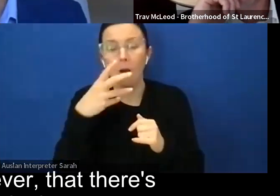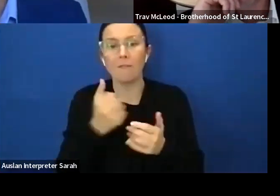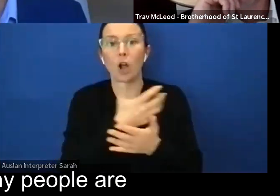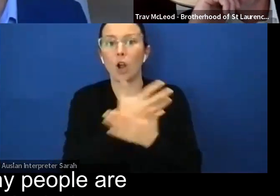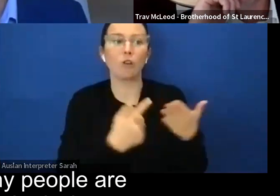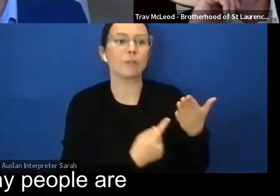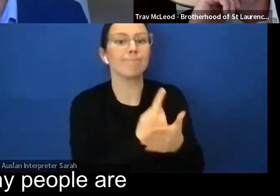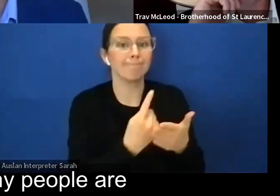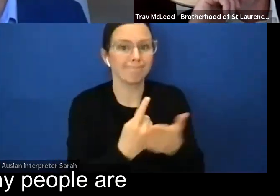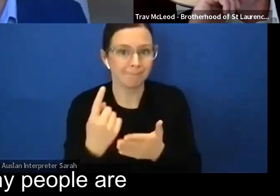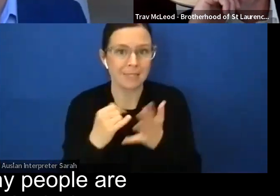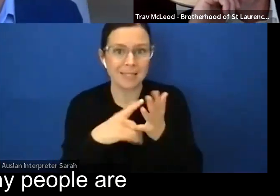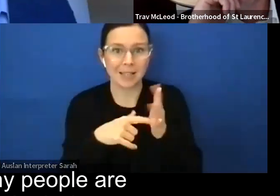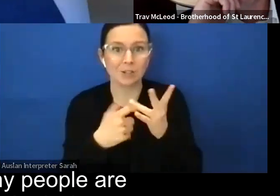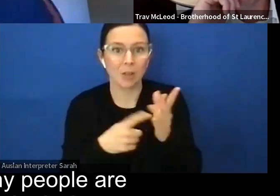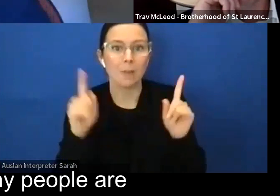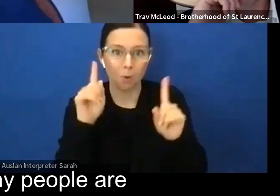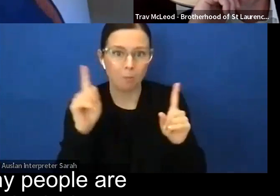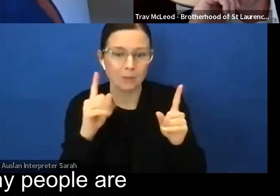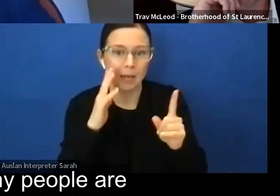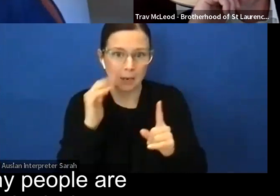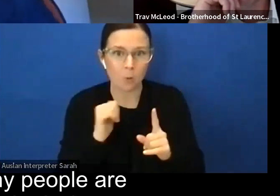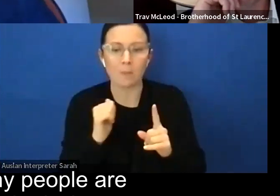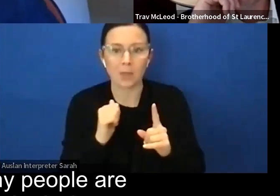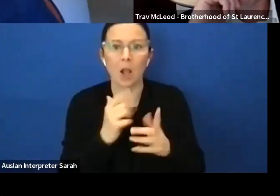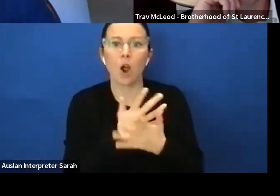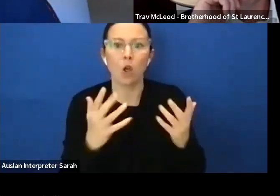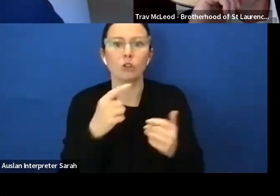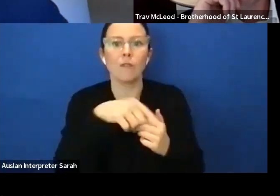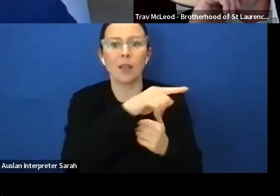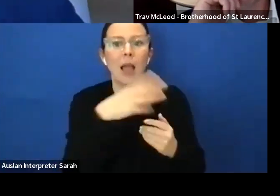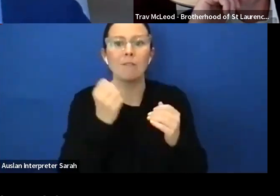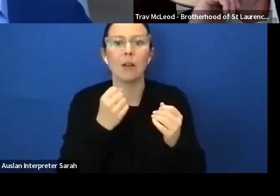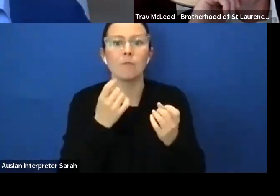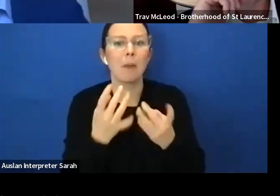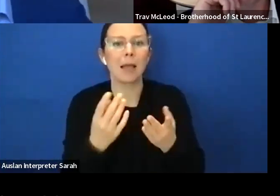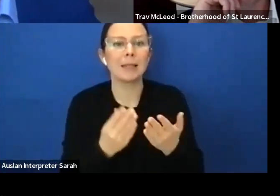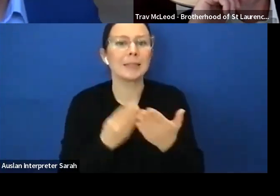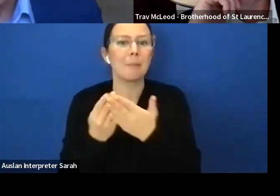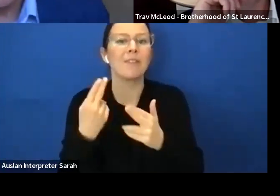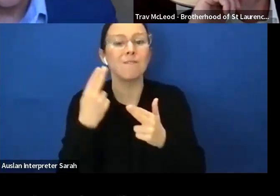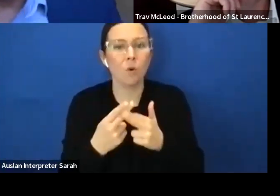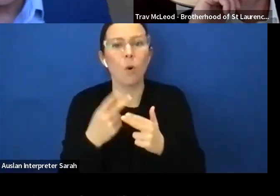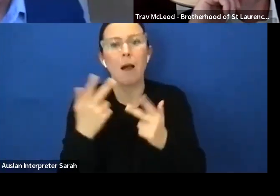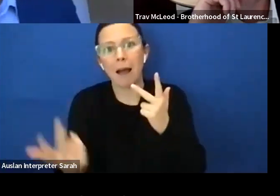sector and that many people are preparing submissions for other inquiries. So